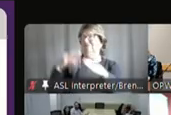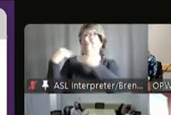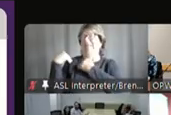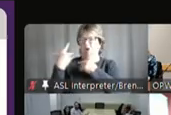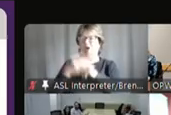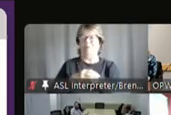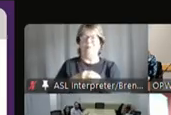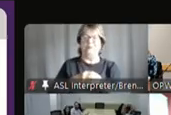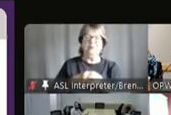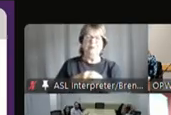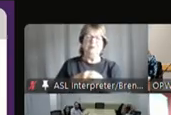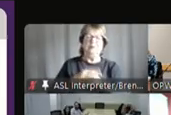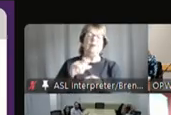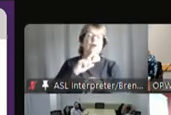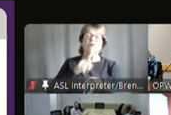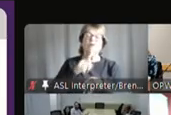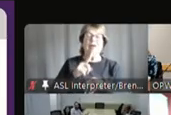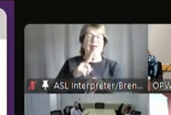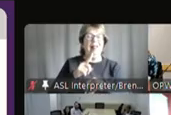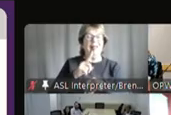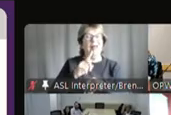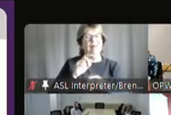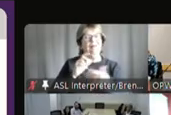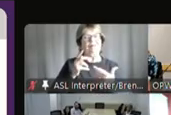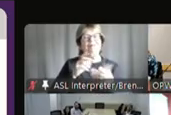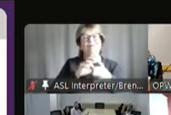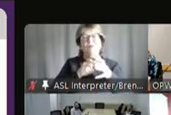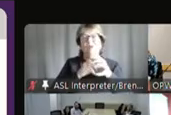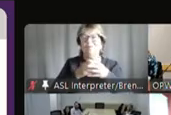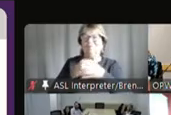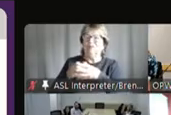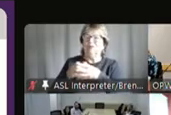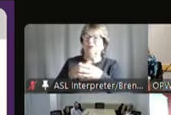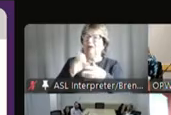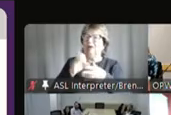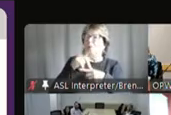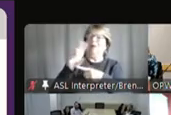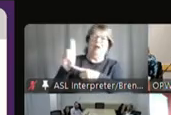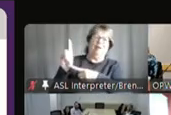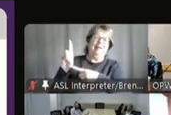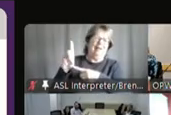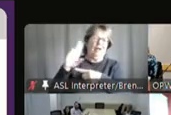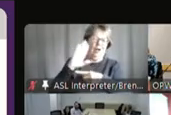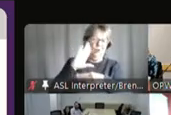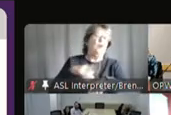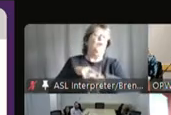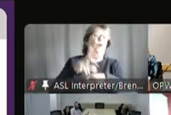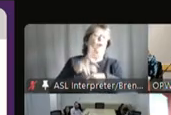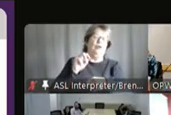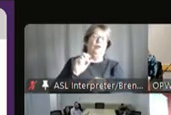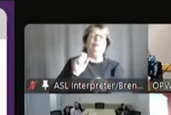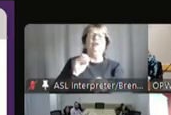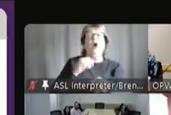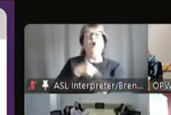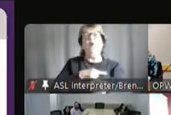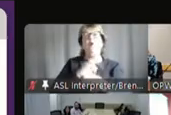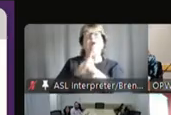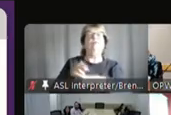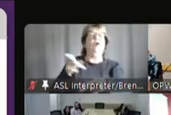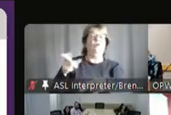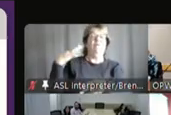really, subsets of roles OPWDD would normally do. So in that sense, we would consider you to be